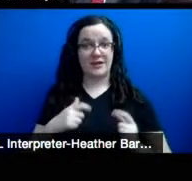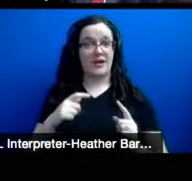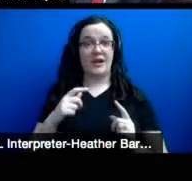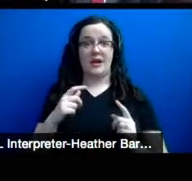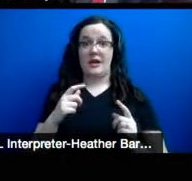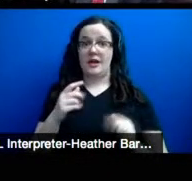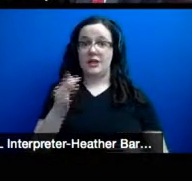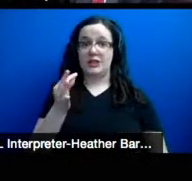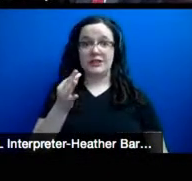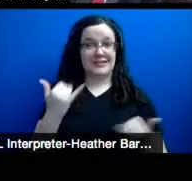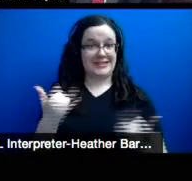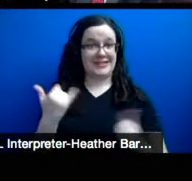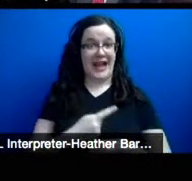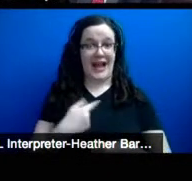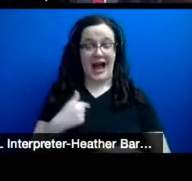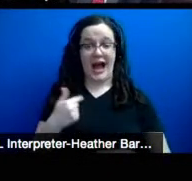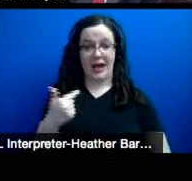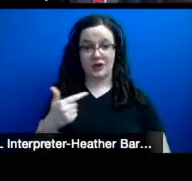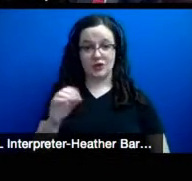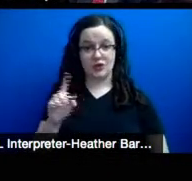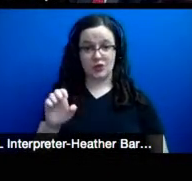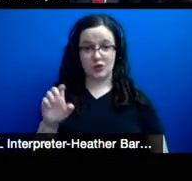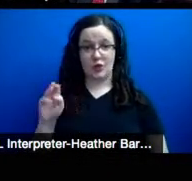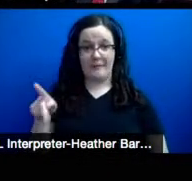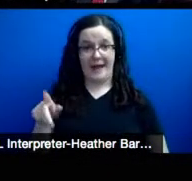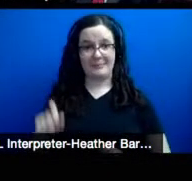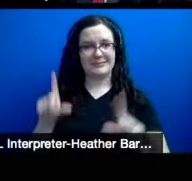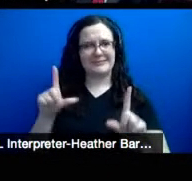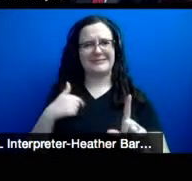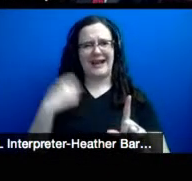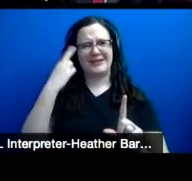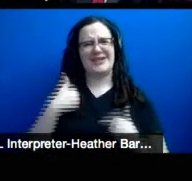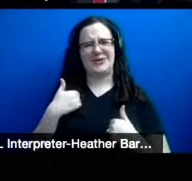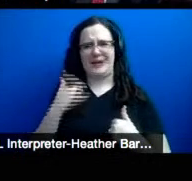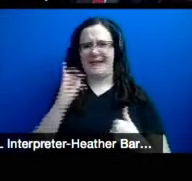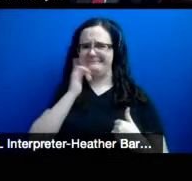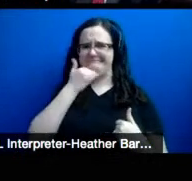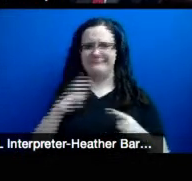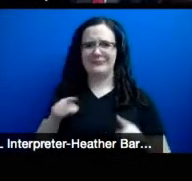Google mapped it today, I realized that I made a mistake when I reviewed it.